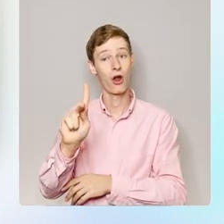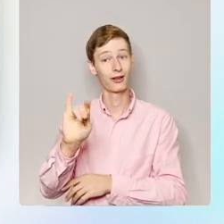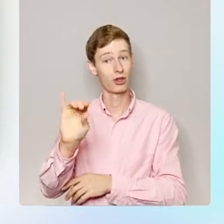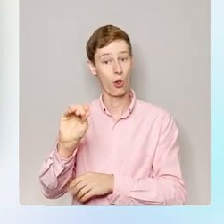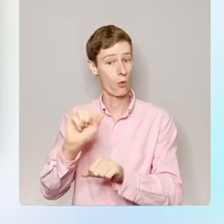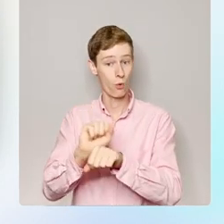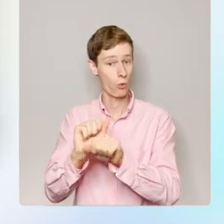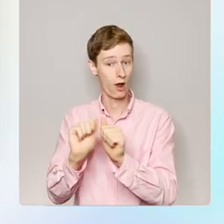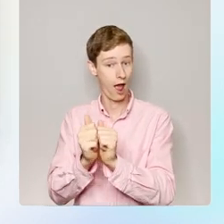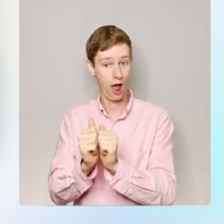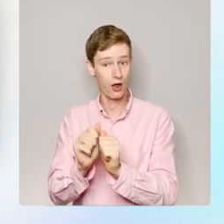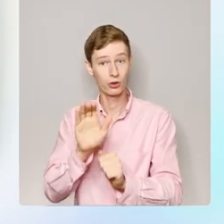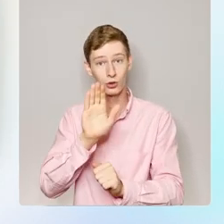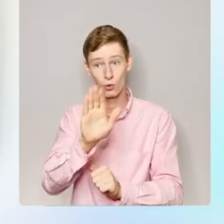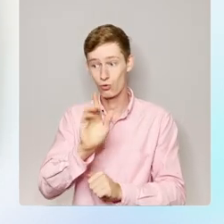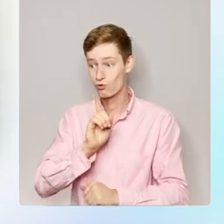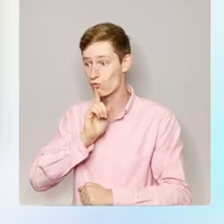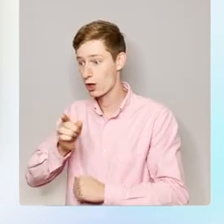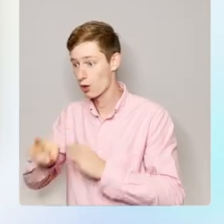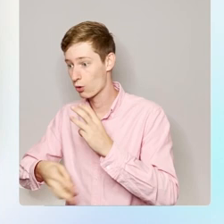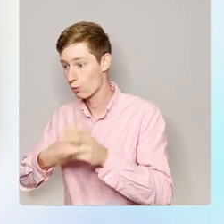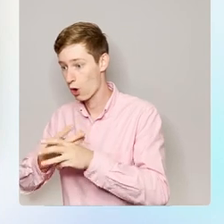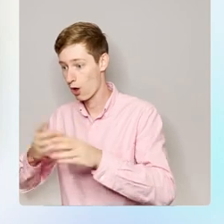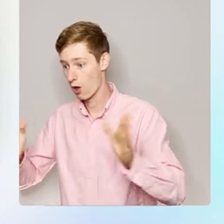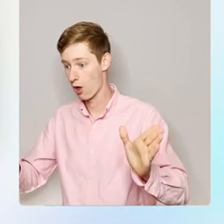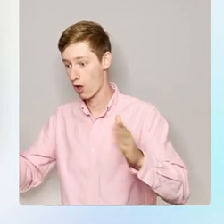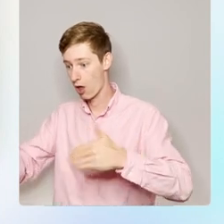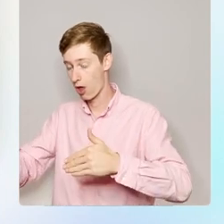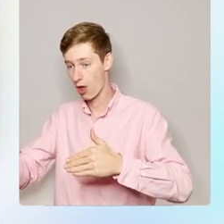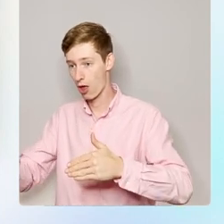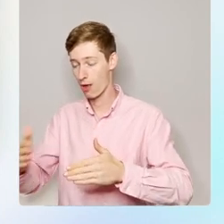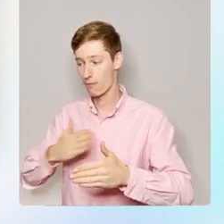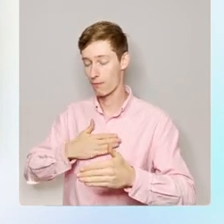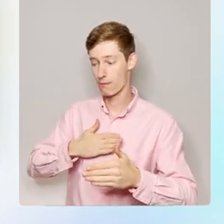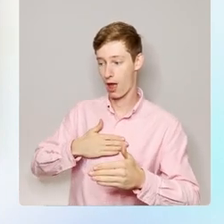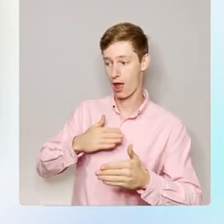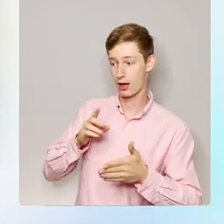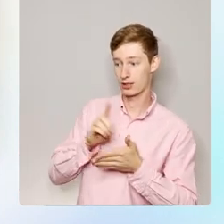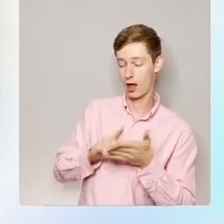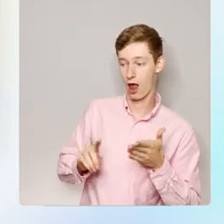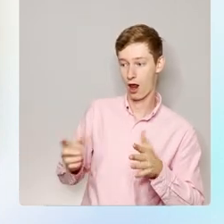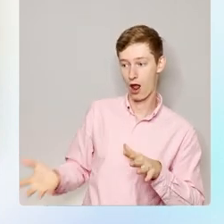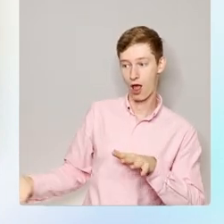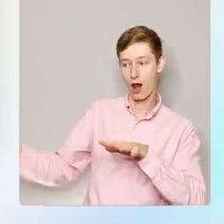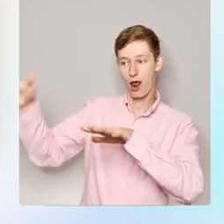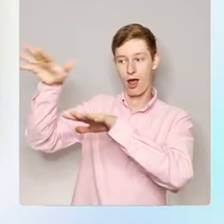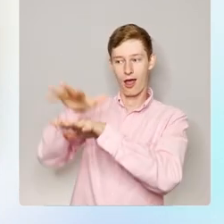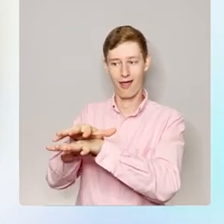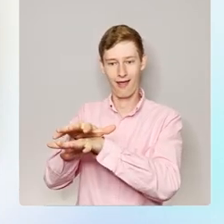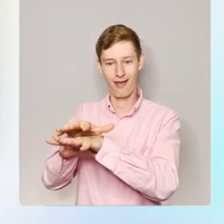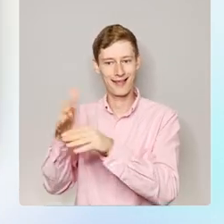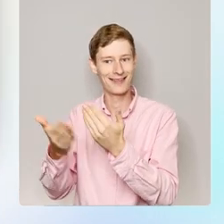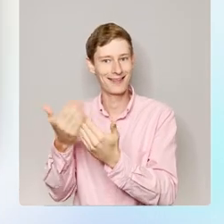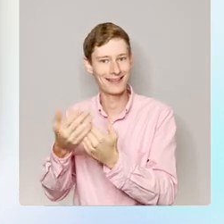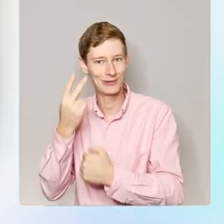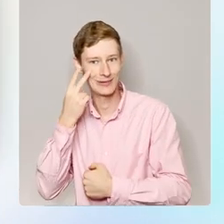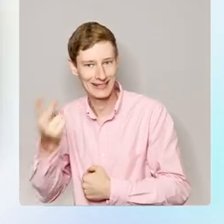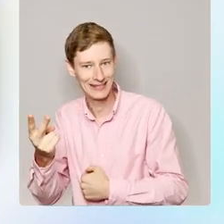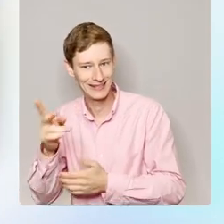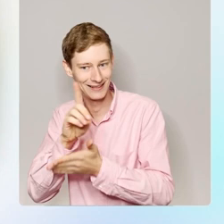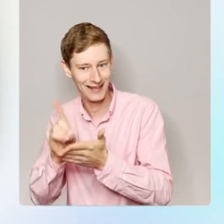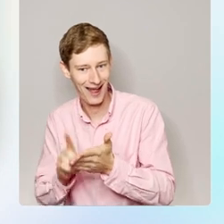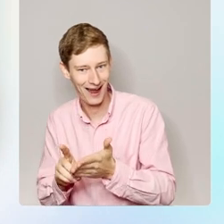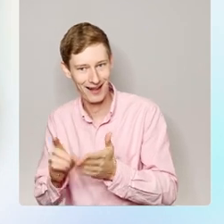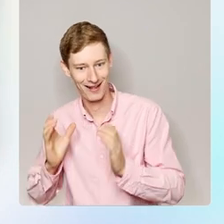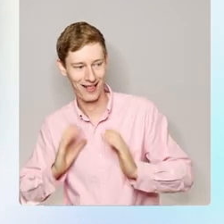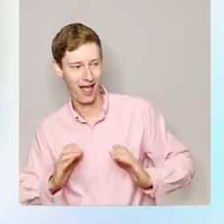by overlaying your design onto the real world so that clients can more easily understand your vision. Want to see a window where